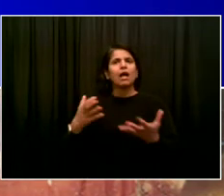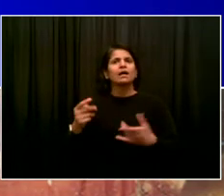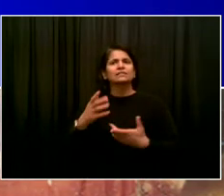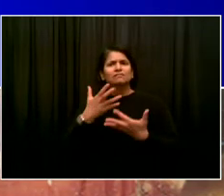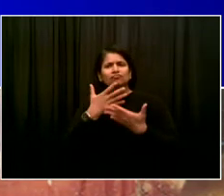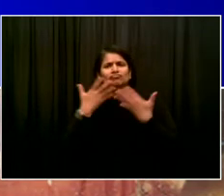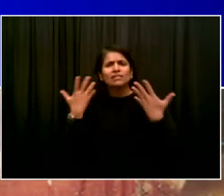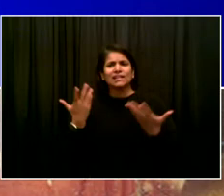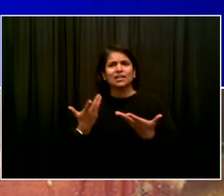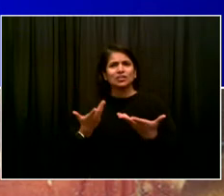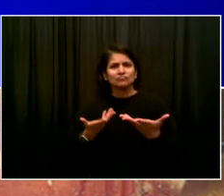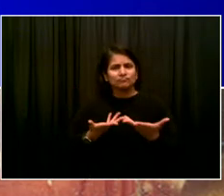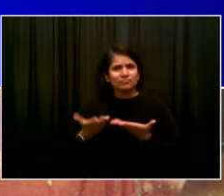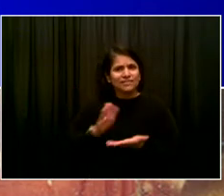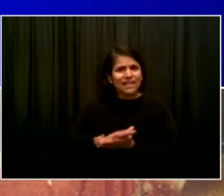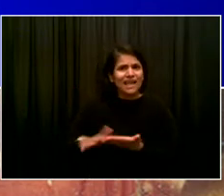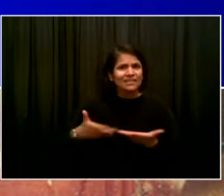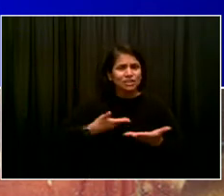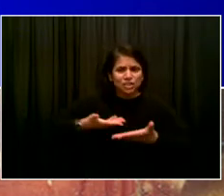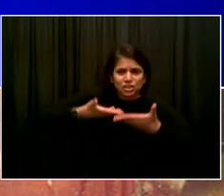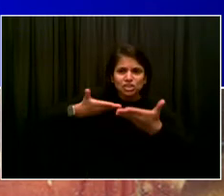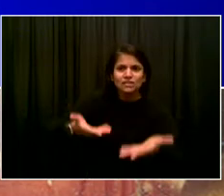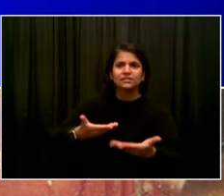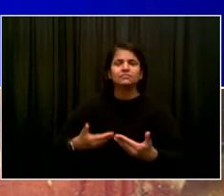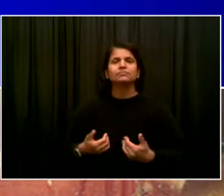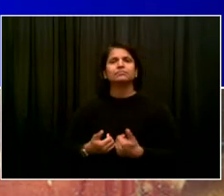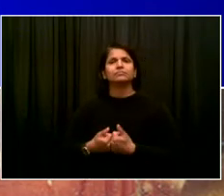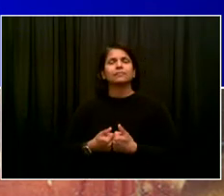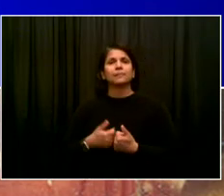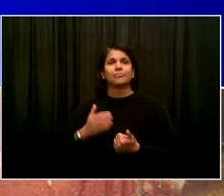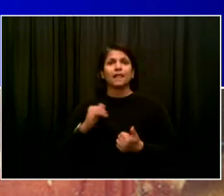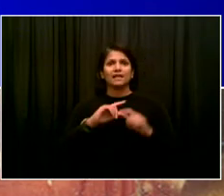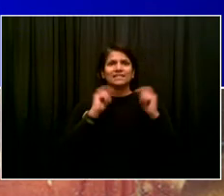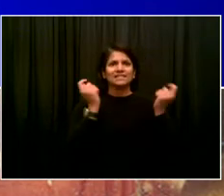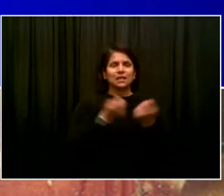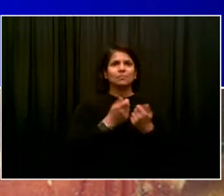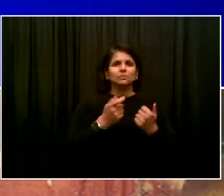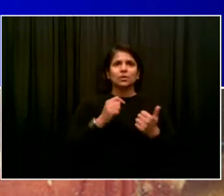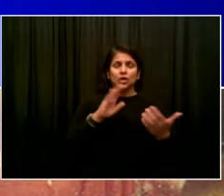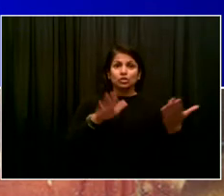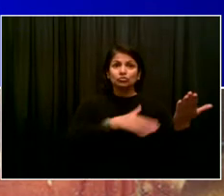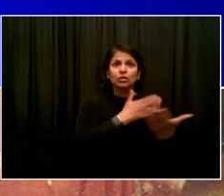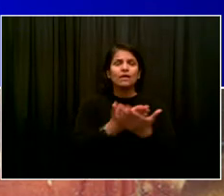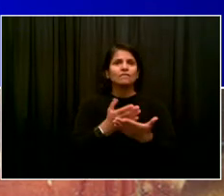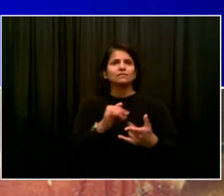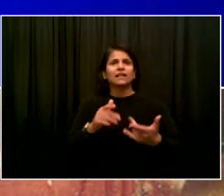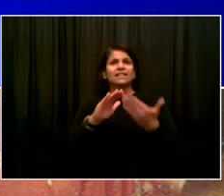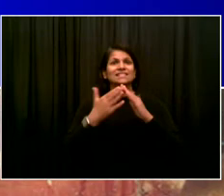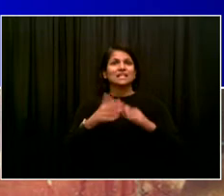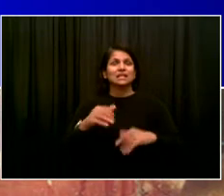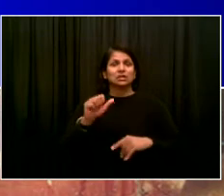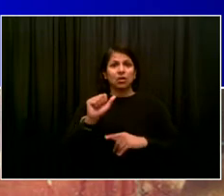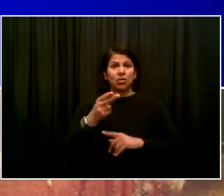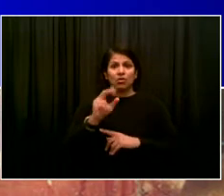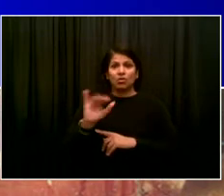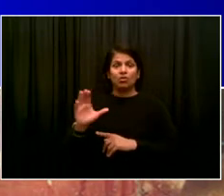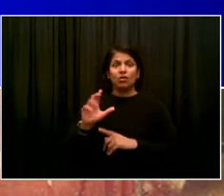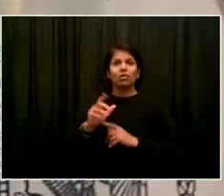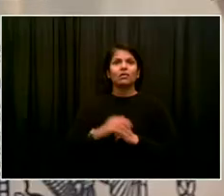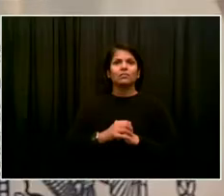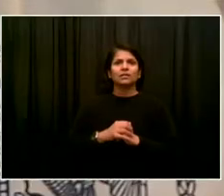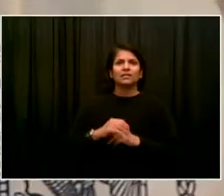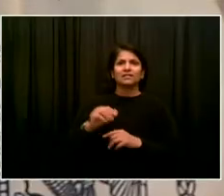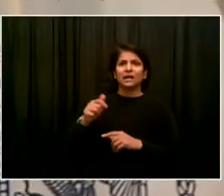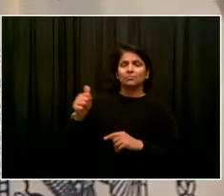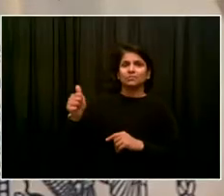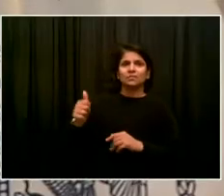helped our whole team get here to City Hall and make an impact. And I'll talk about his achievements, but I think something